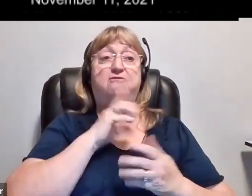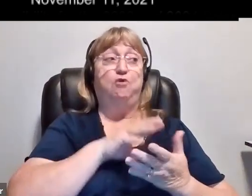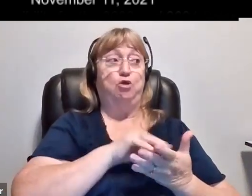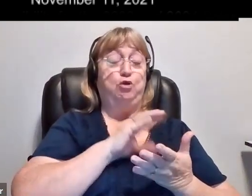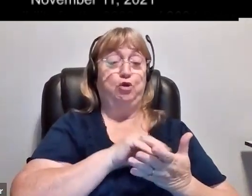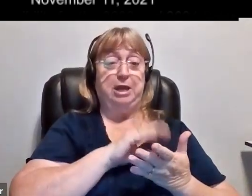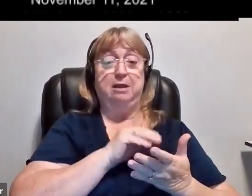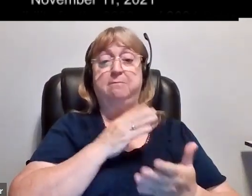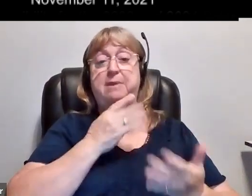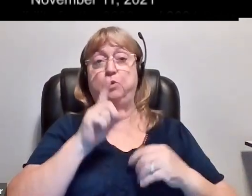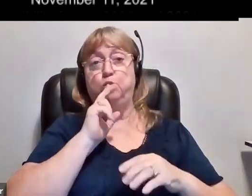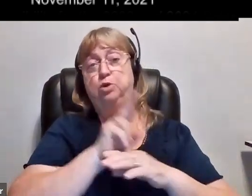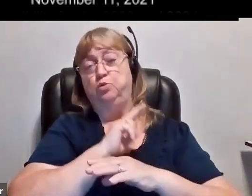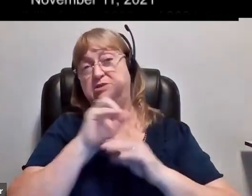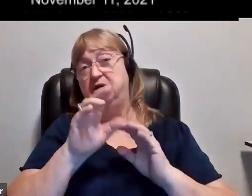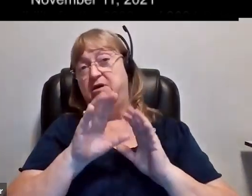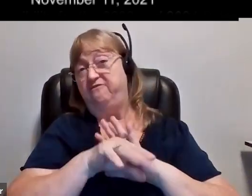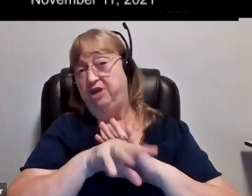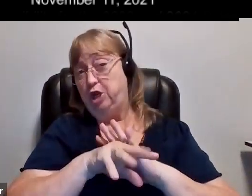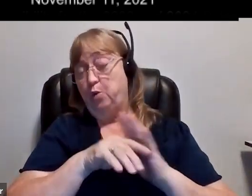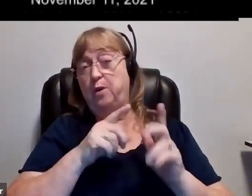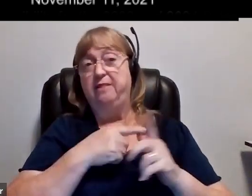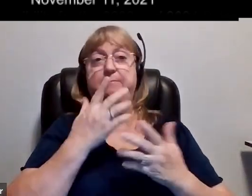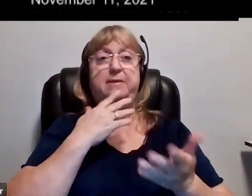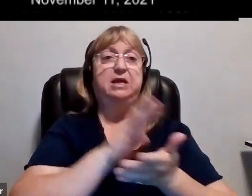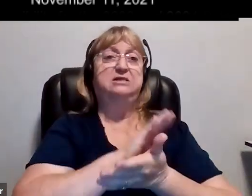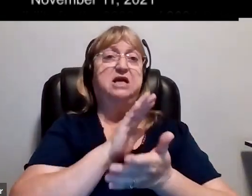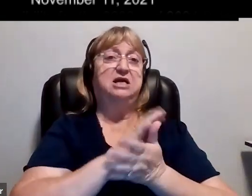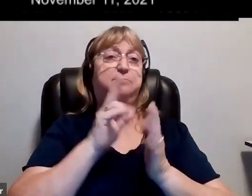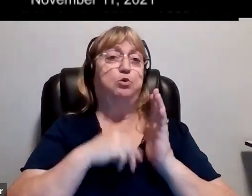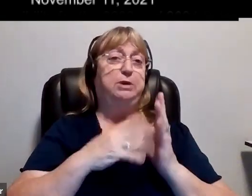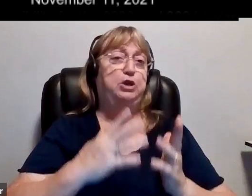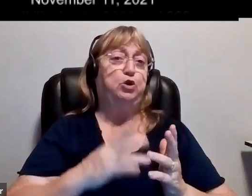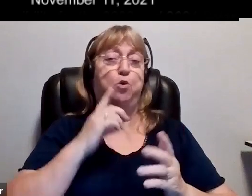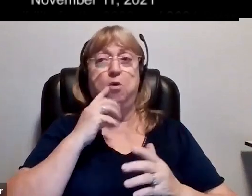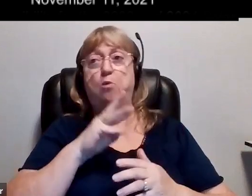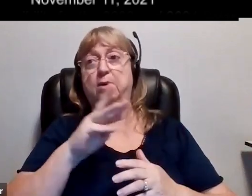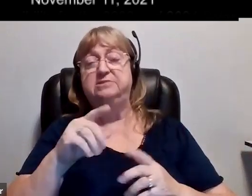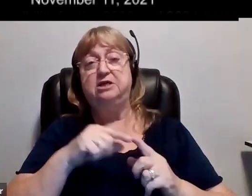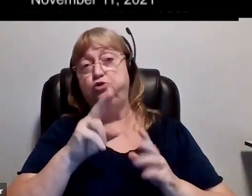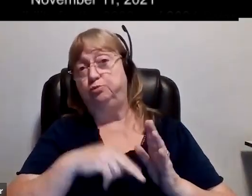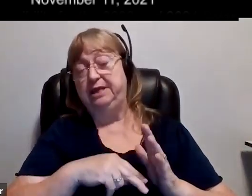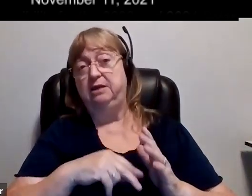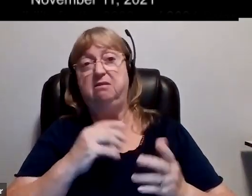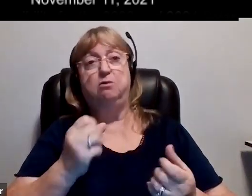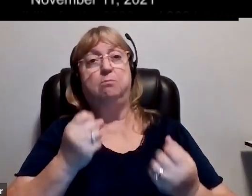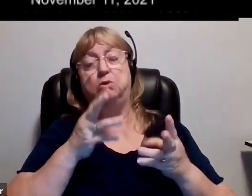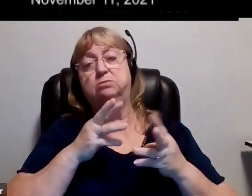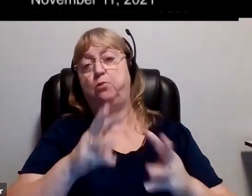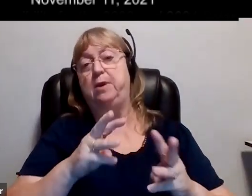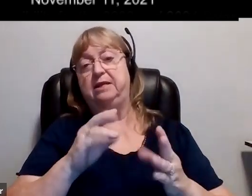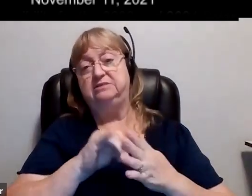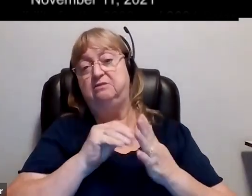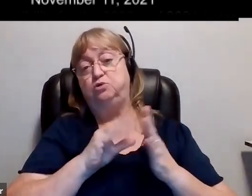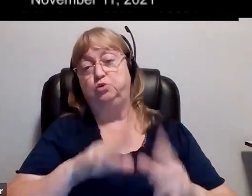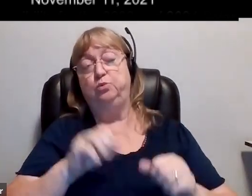might use a video and then maybe a document to read or a website page to read. So there are multiple ways that the student can